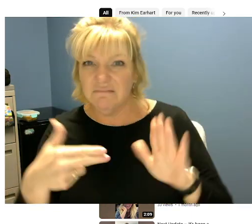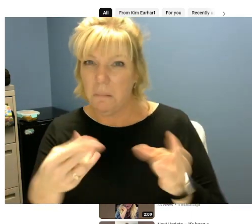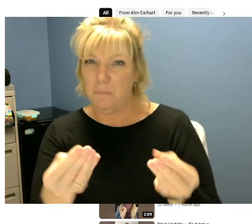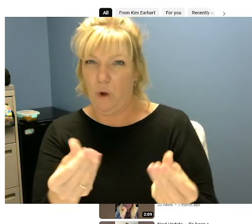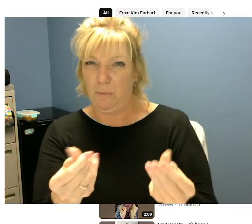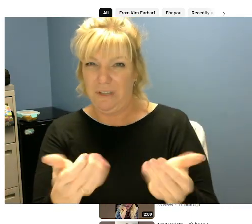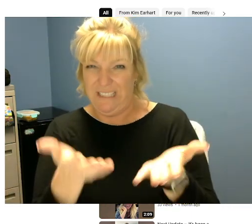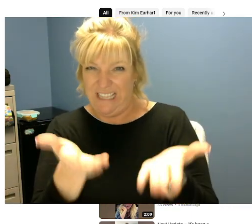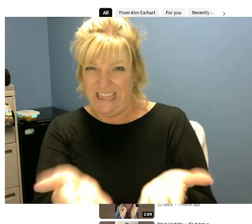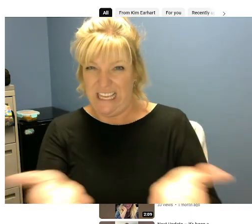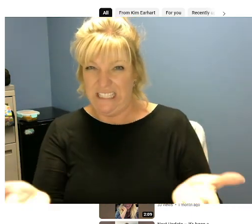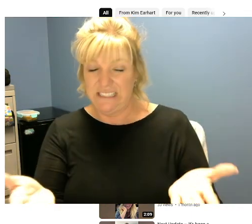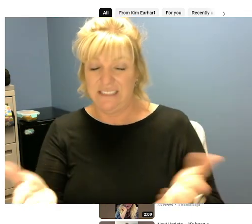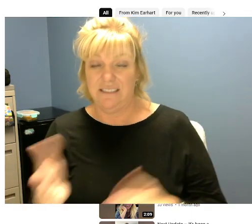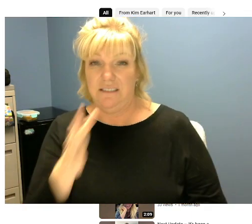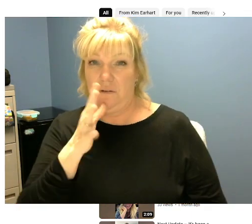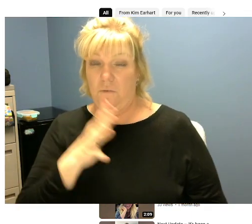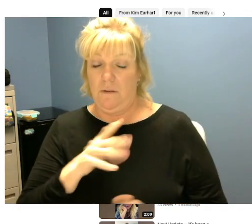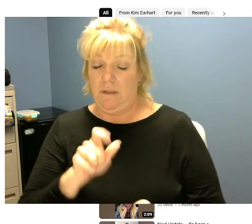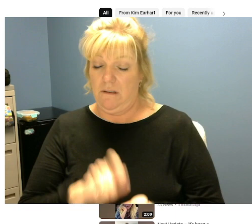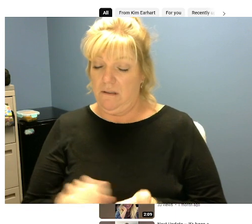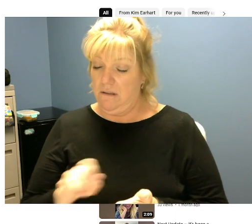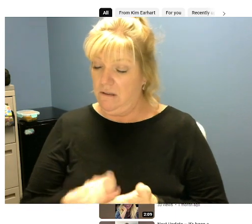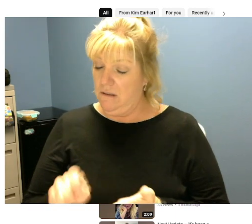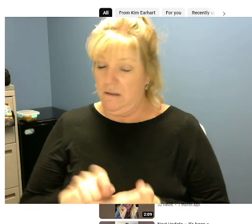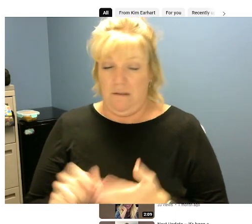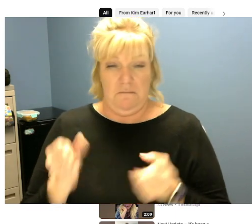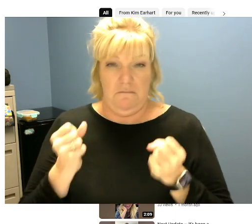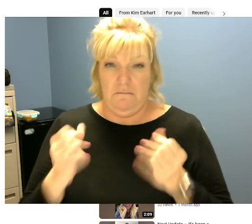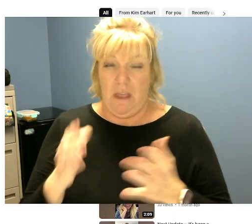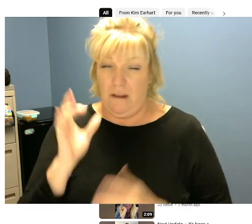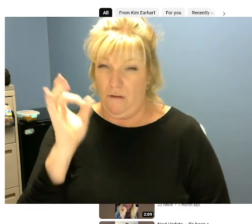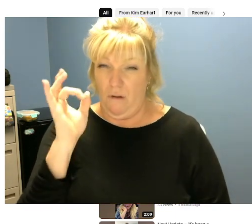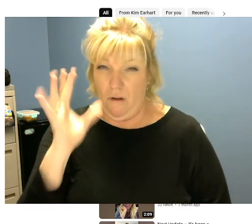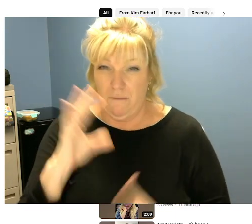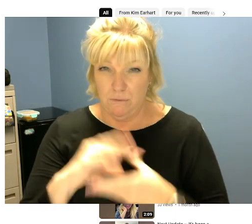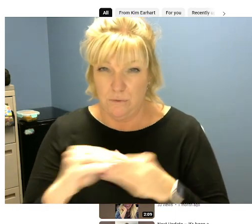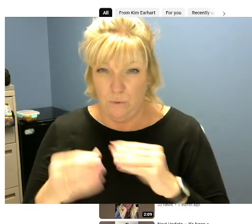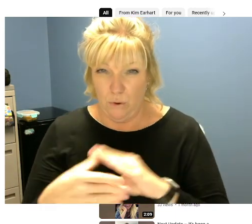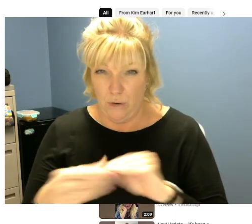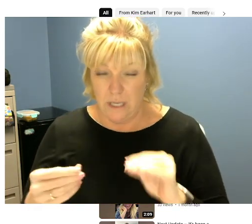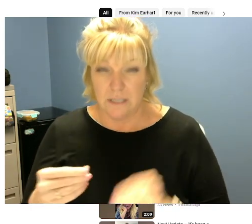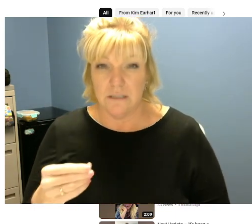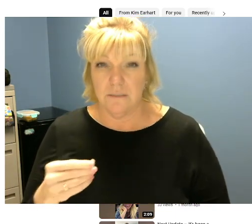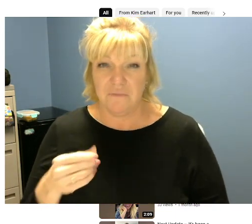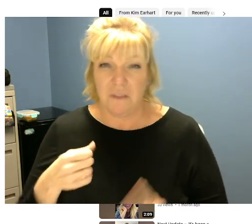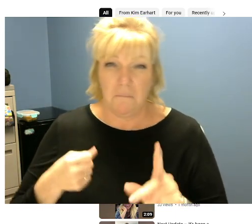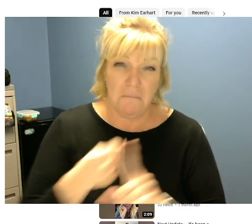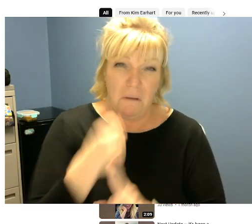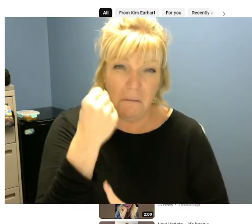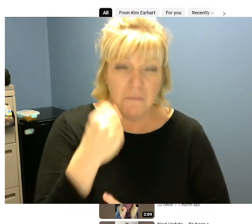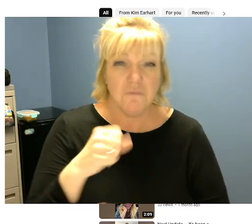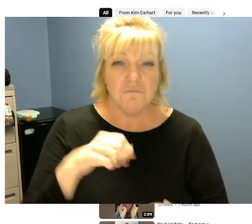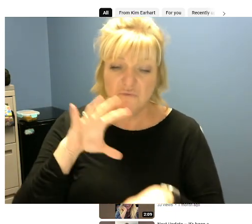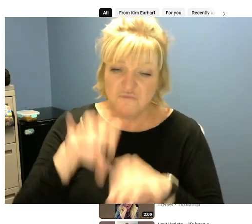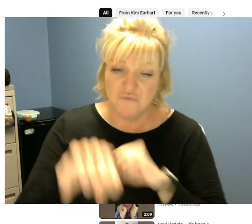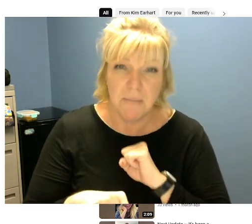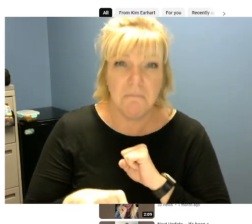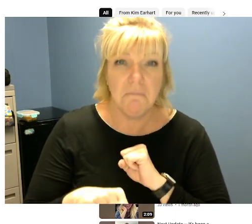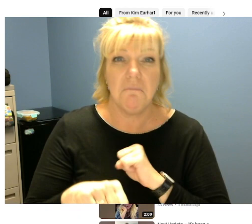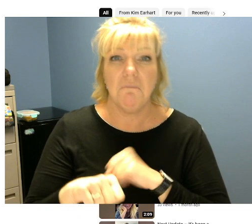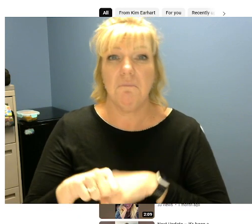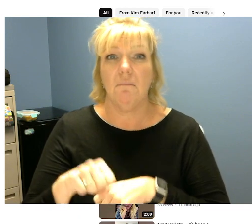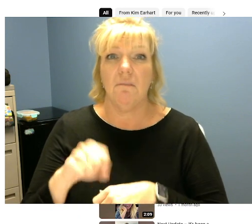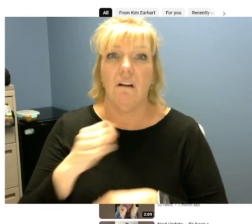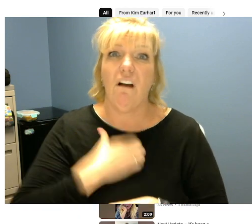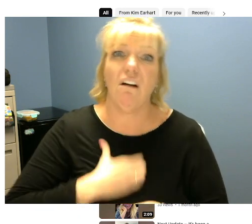pretty horrible stories about the contraband camps of sexual assault, of rape, of